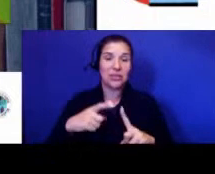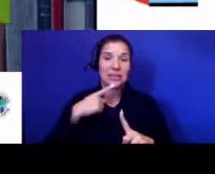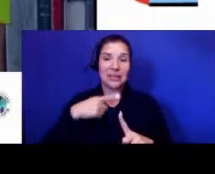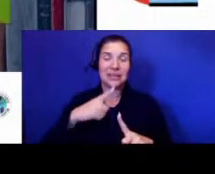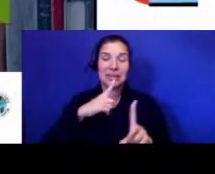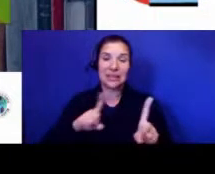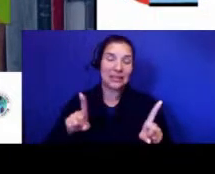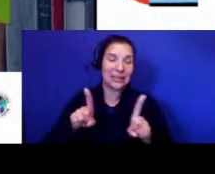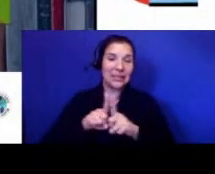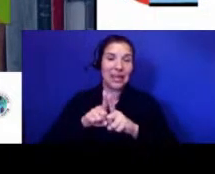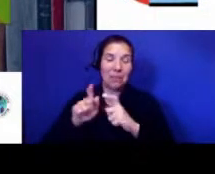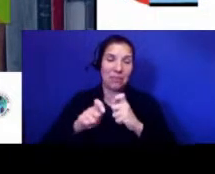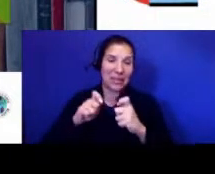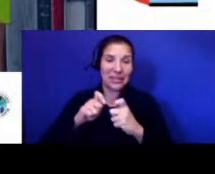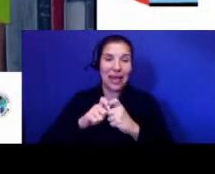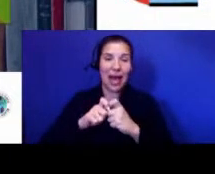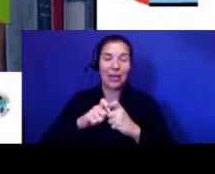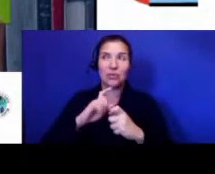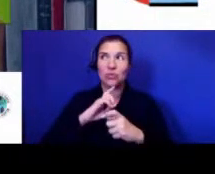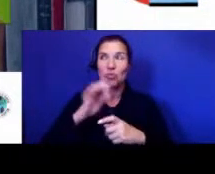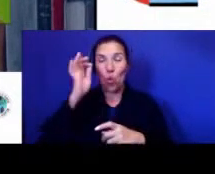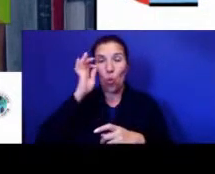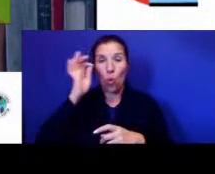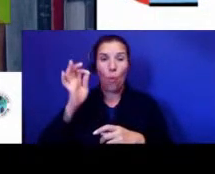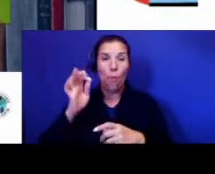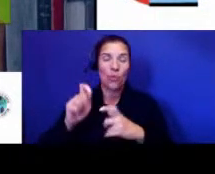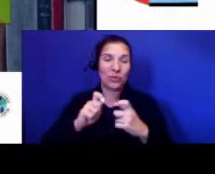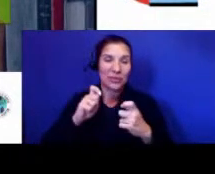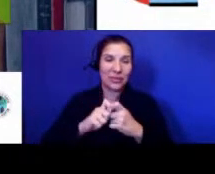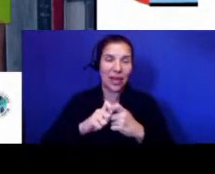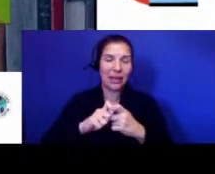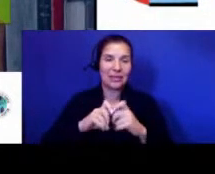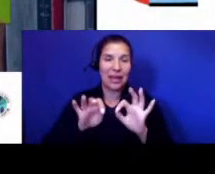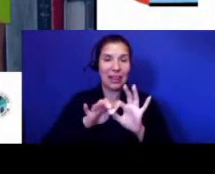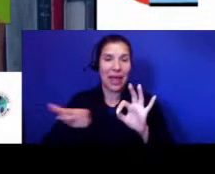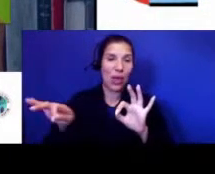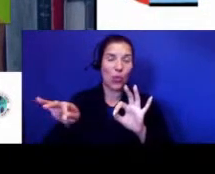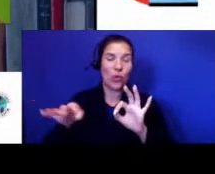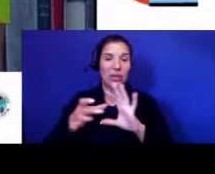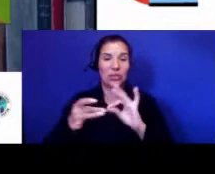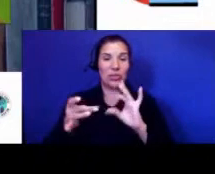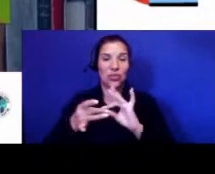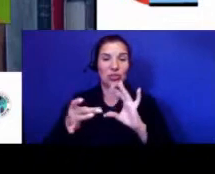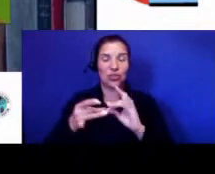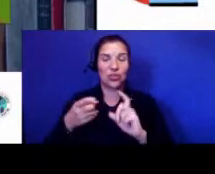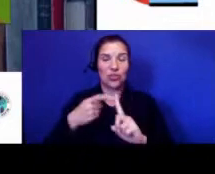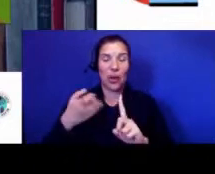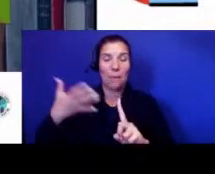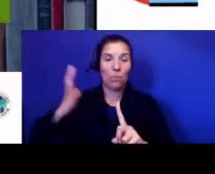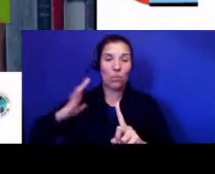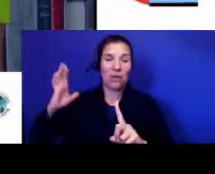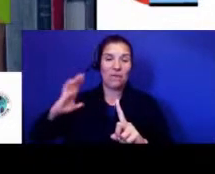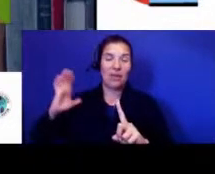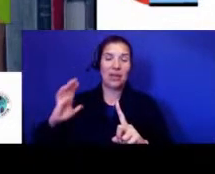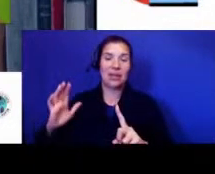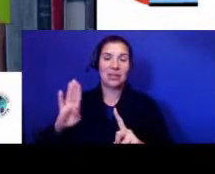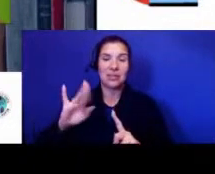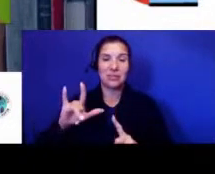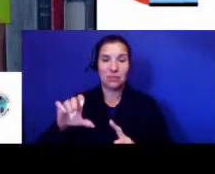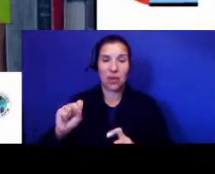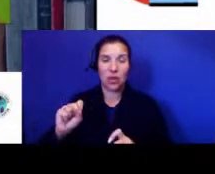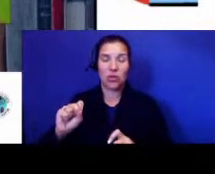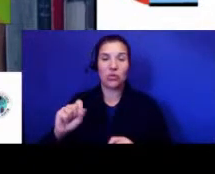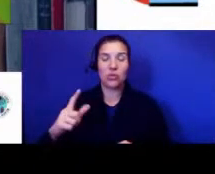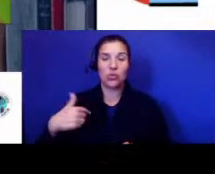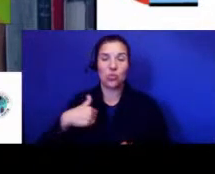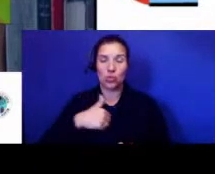same exact or almost same exact language from previous bills that we